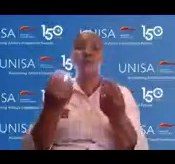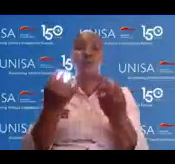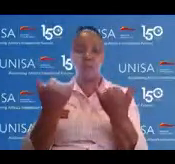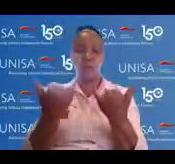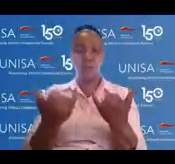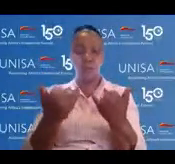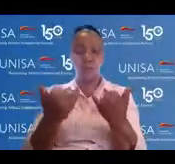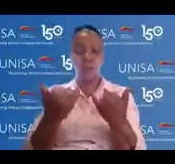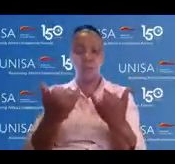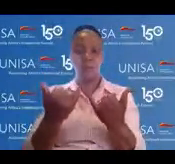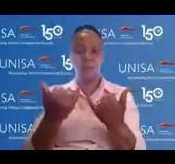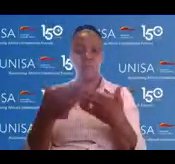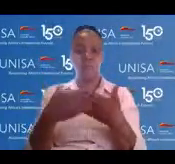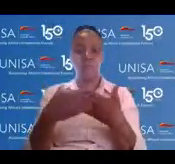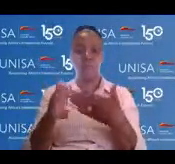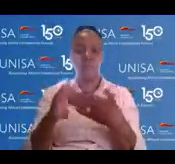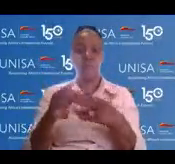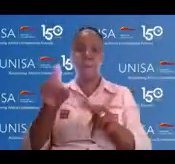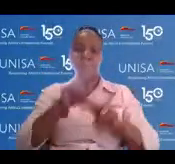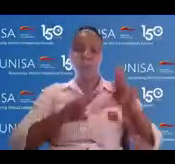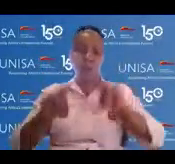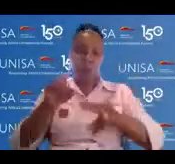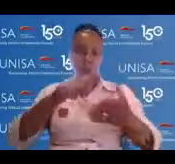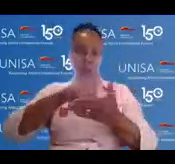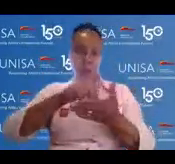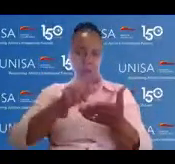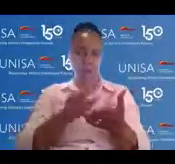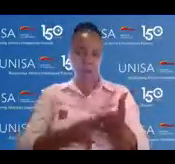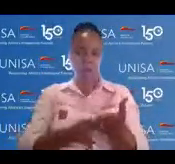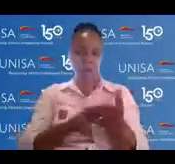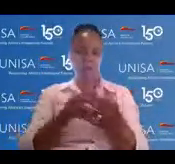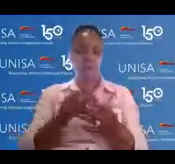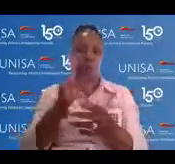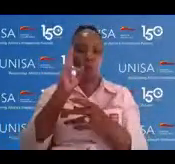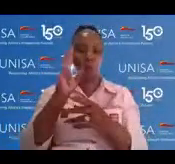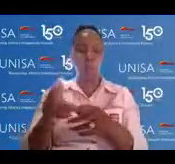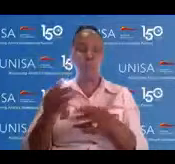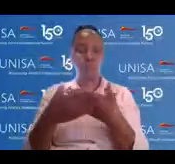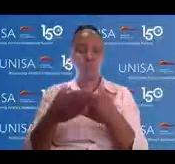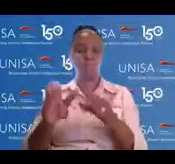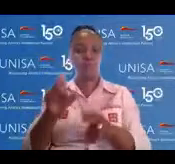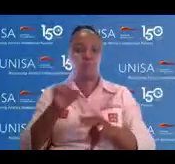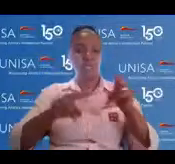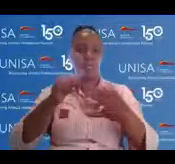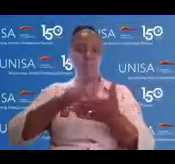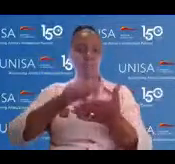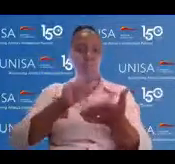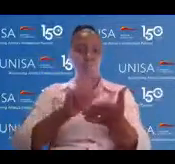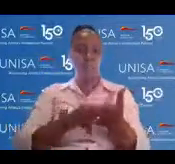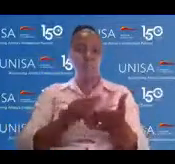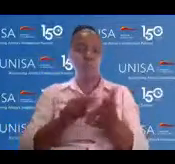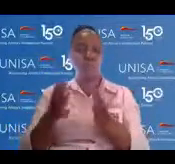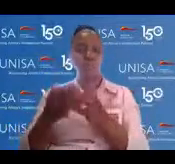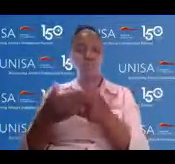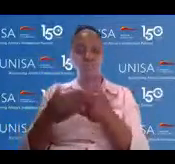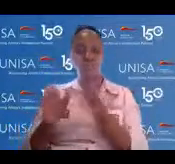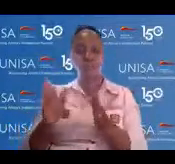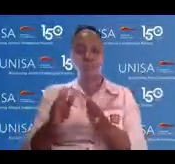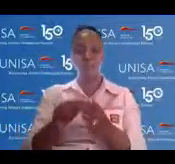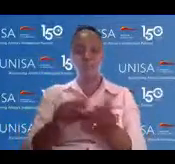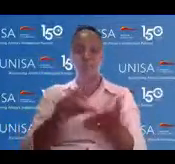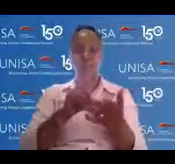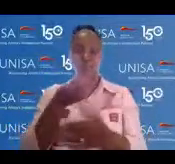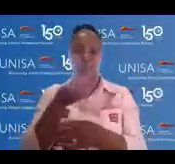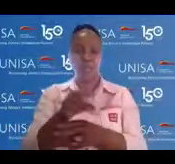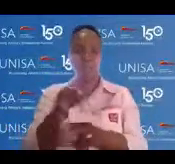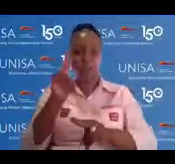up the Invigilator app. So when you're going to open up the Invigilator app, it's going to start. You click on Start Invigilation. You've got an